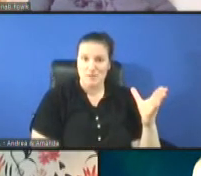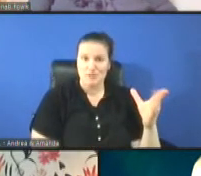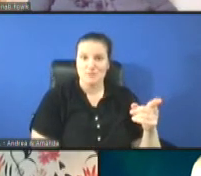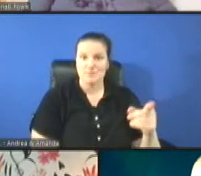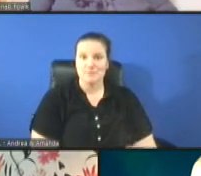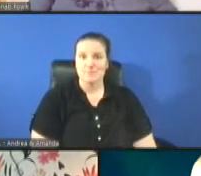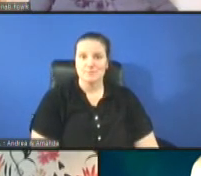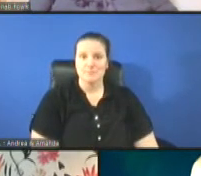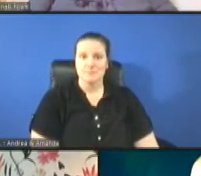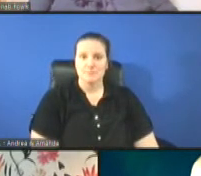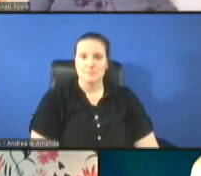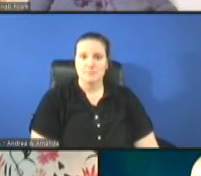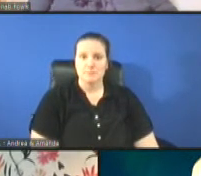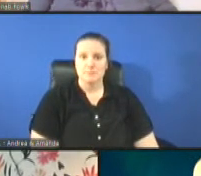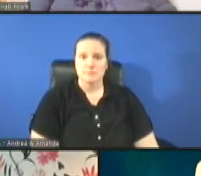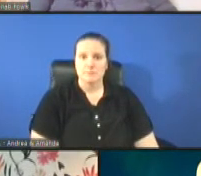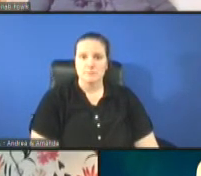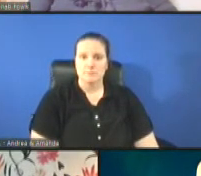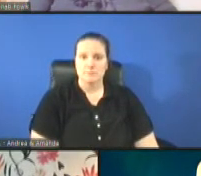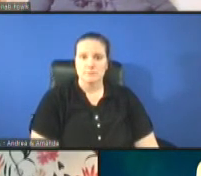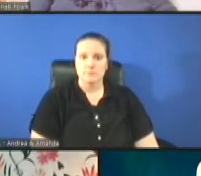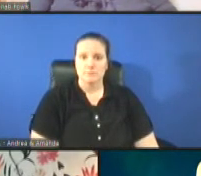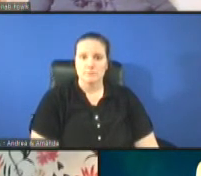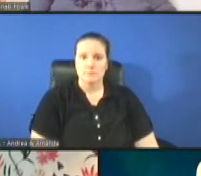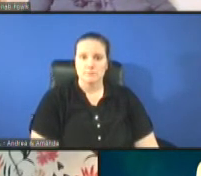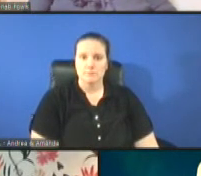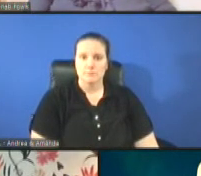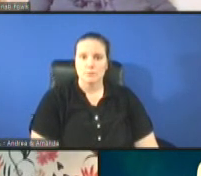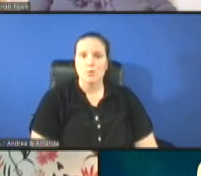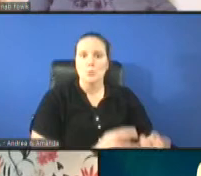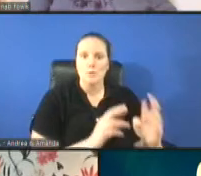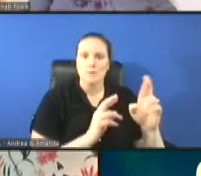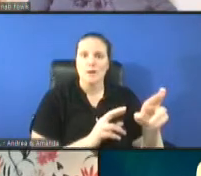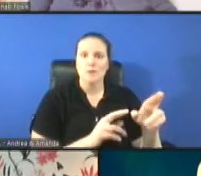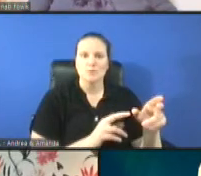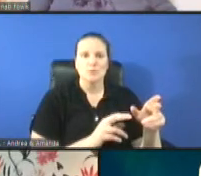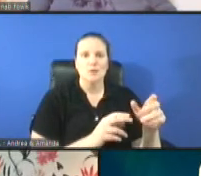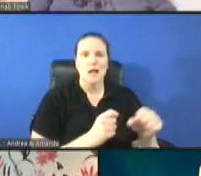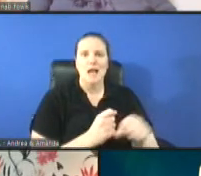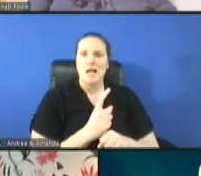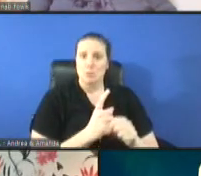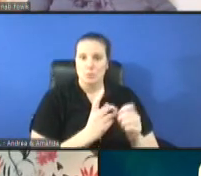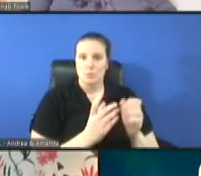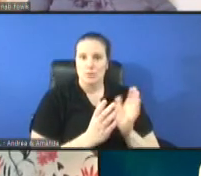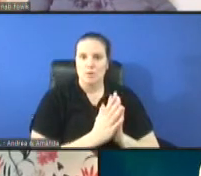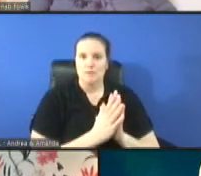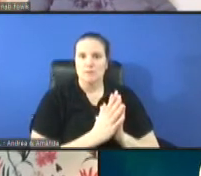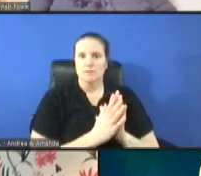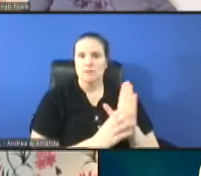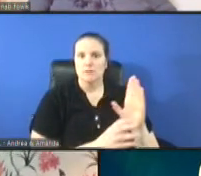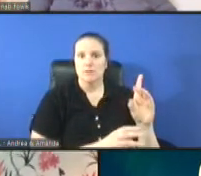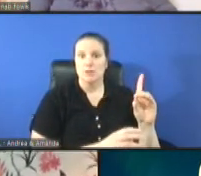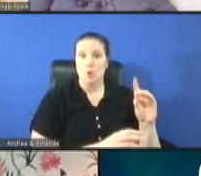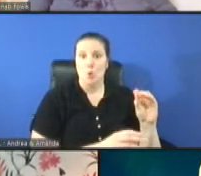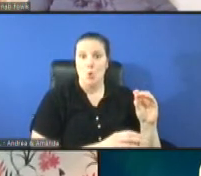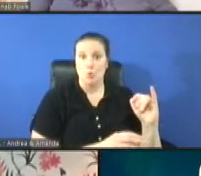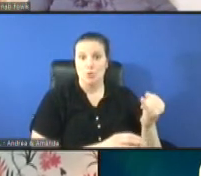in response to an annual request for records that the DOJ does every year.